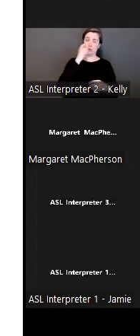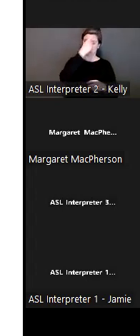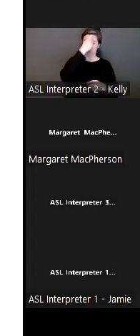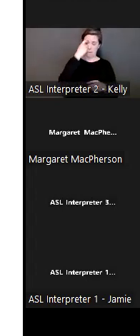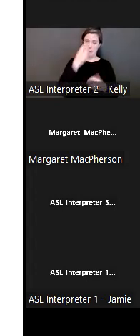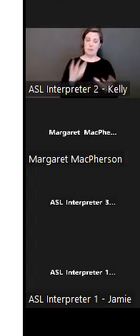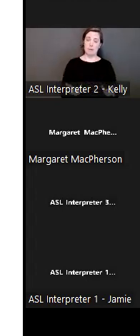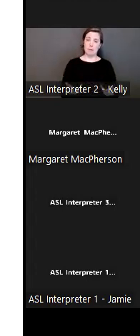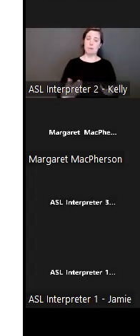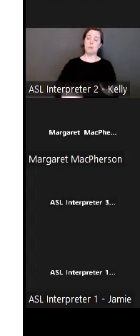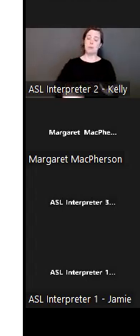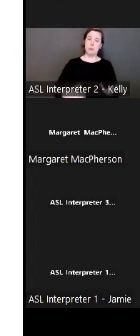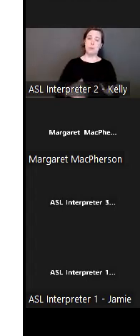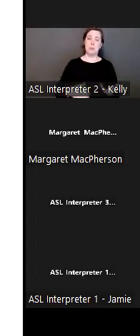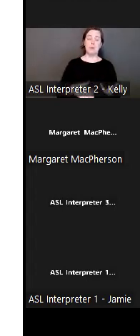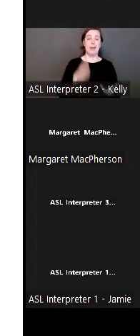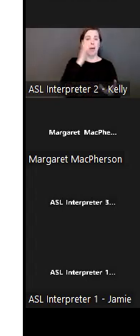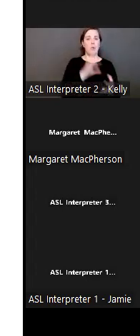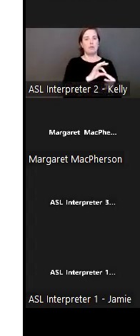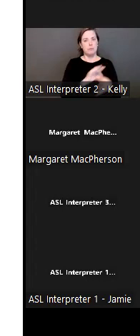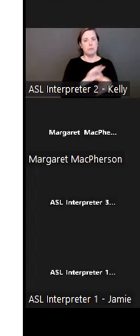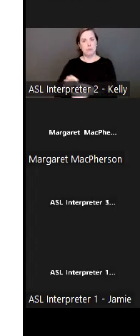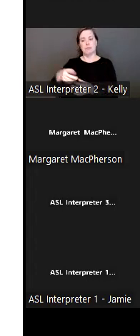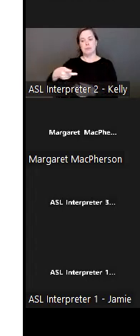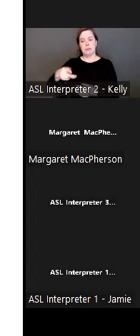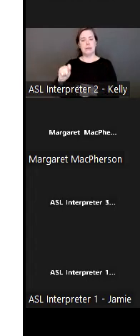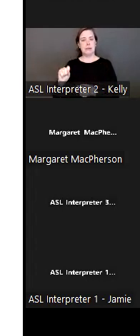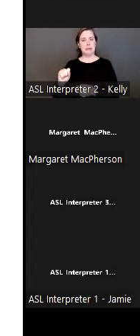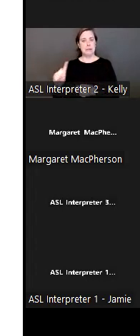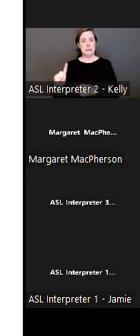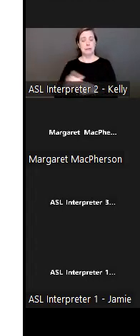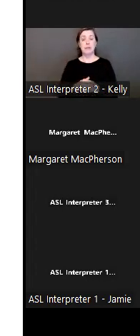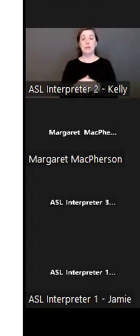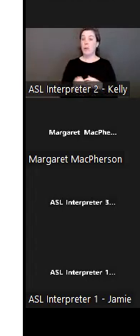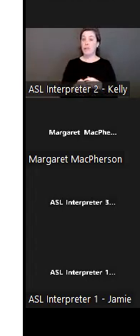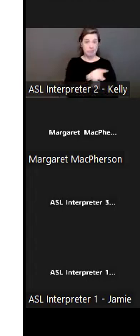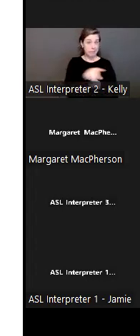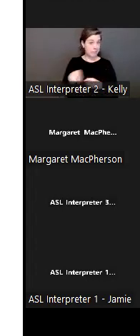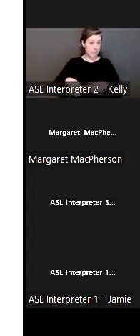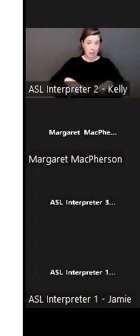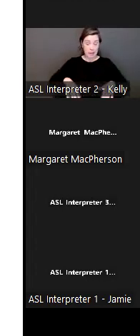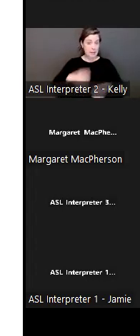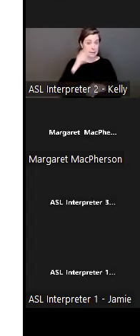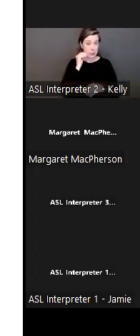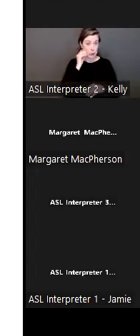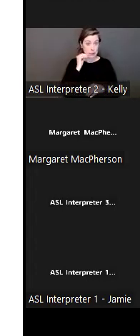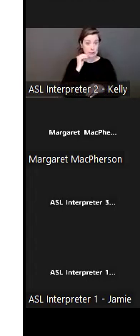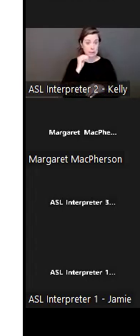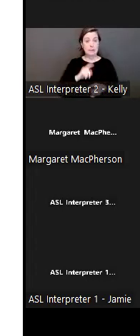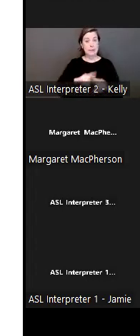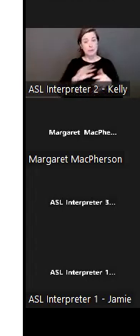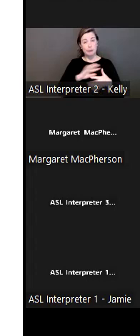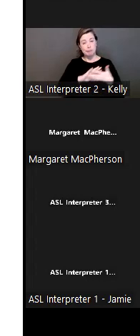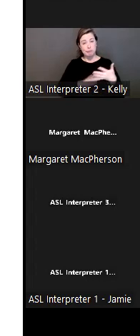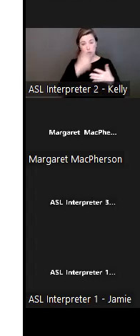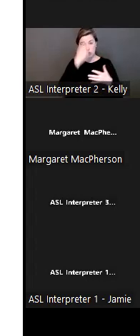threshold of post-traumatic stress. So if you yourself have not experienced directly these forms of trauma, you certainly know people within